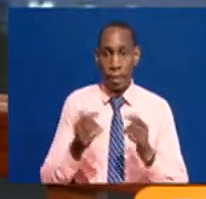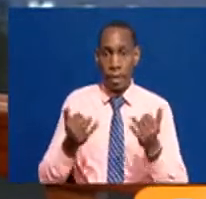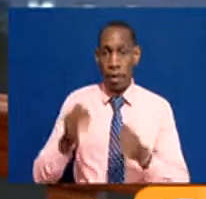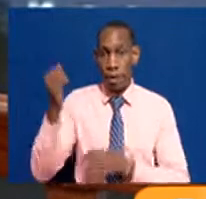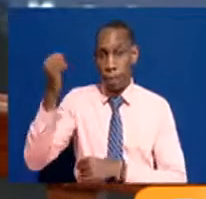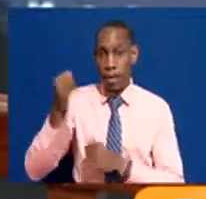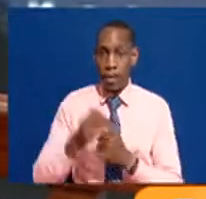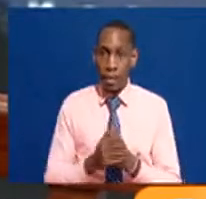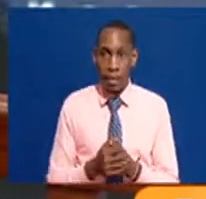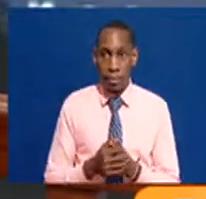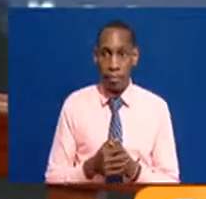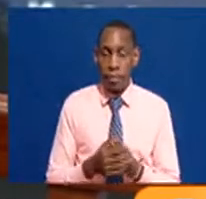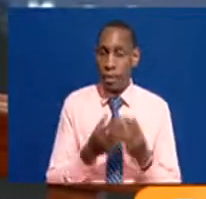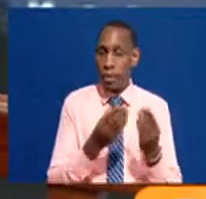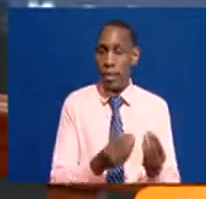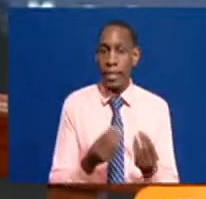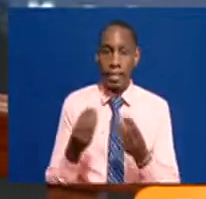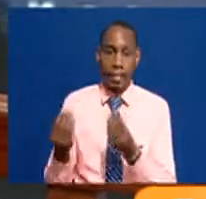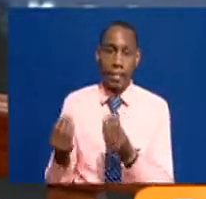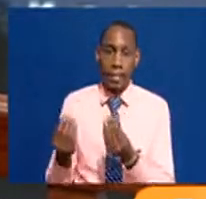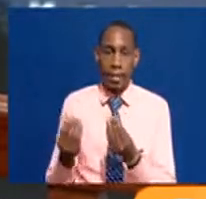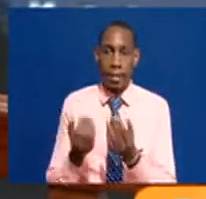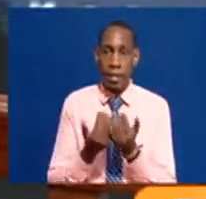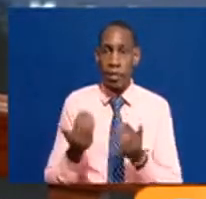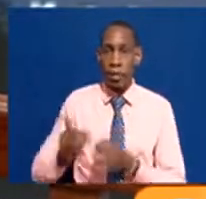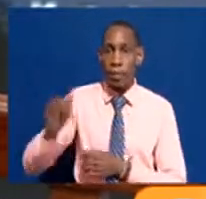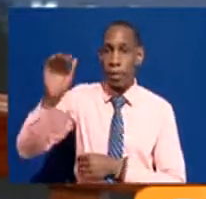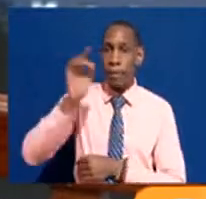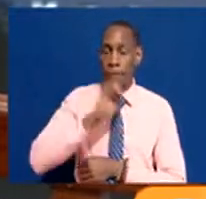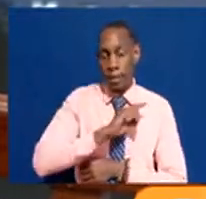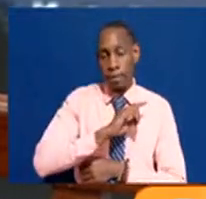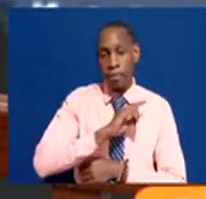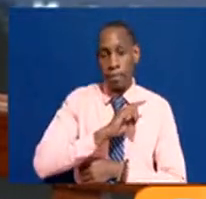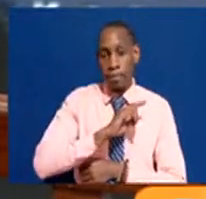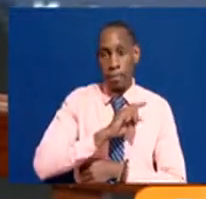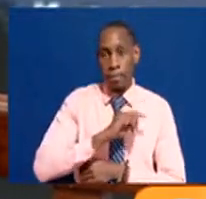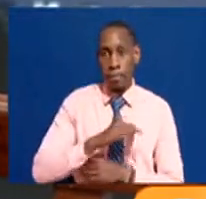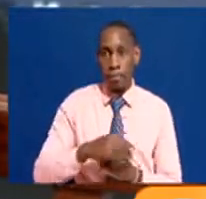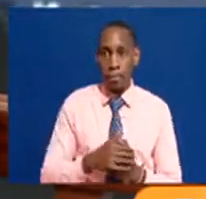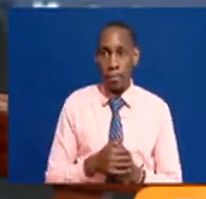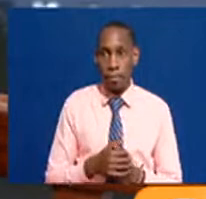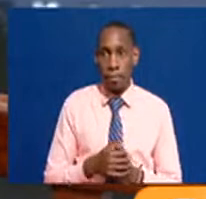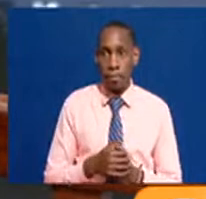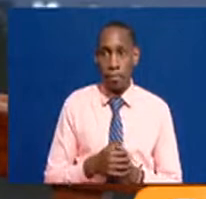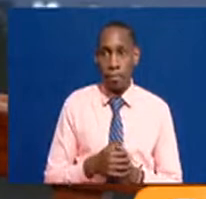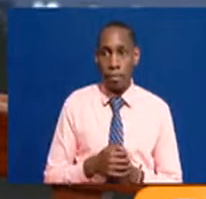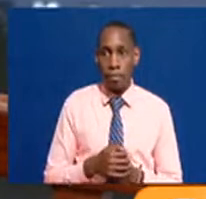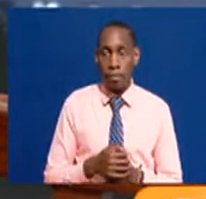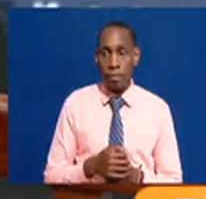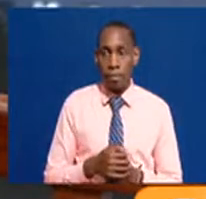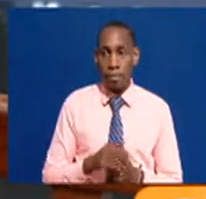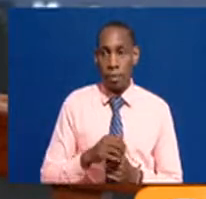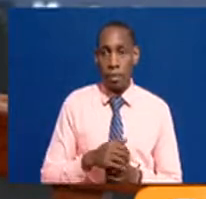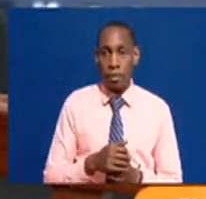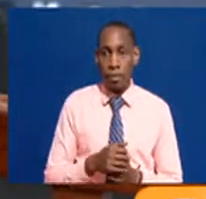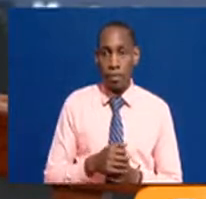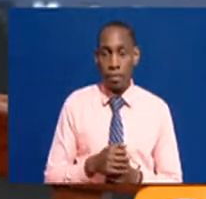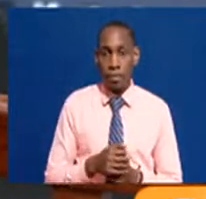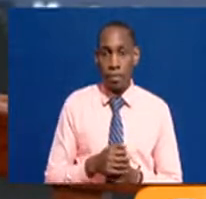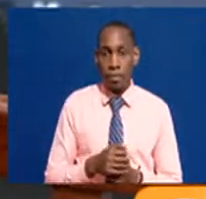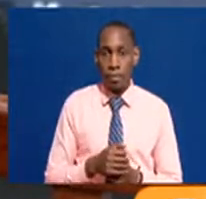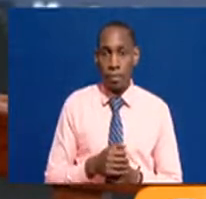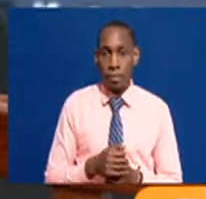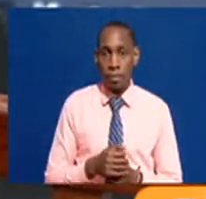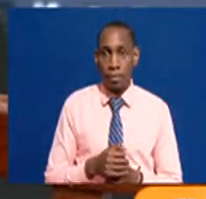now, it is easy for me. My children are grown-ups. Mr. Karanja is the chairman of the Kirochi Breweries. Mm. So